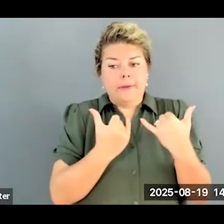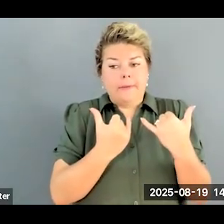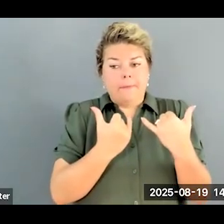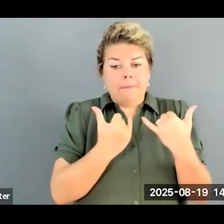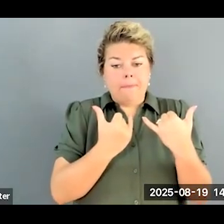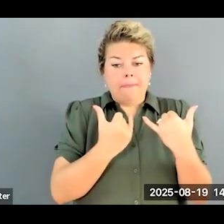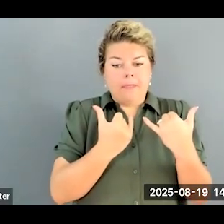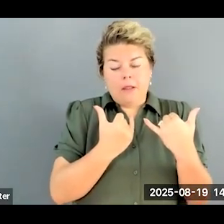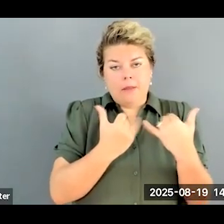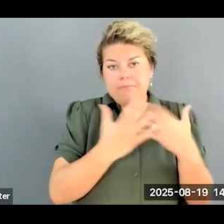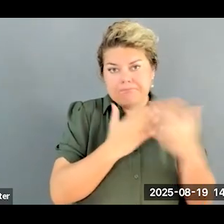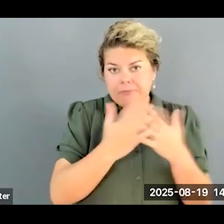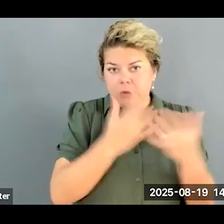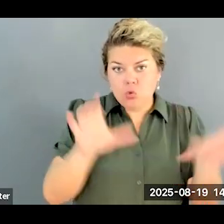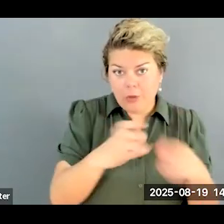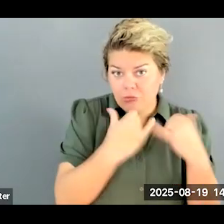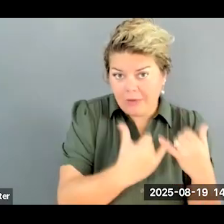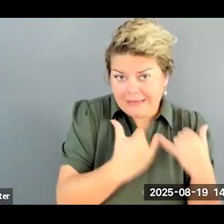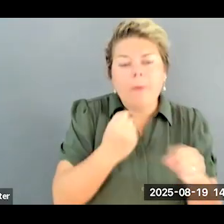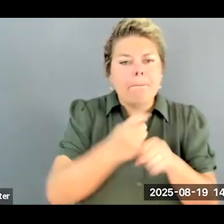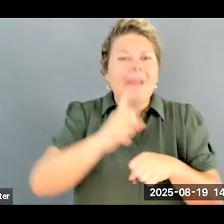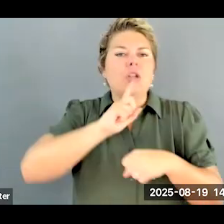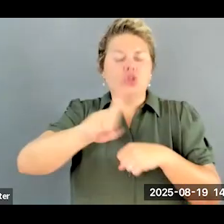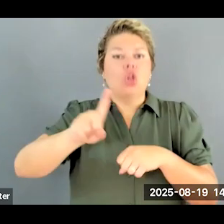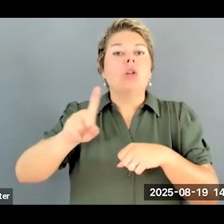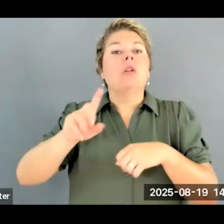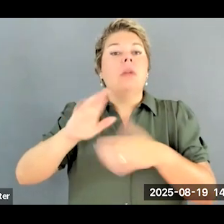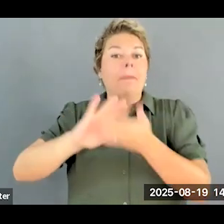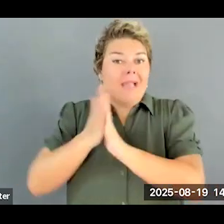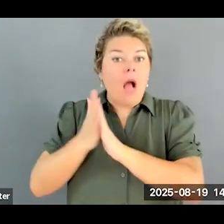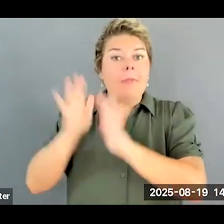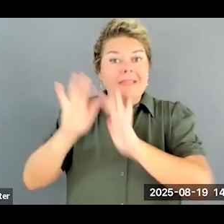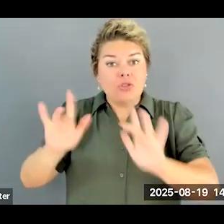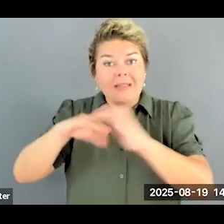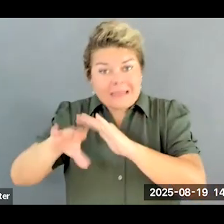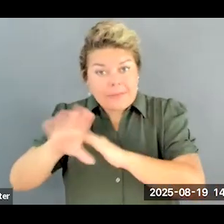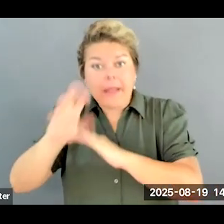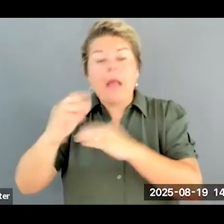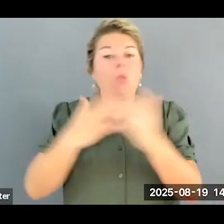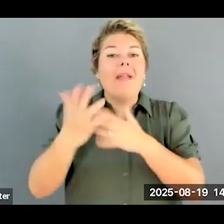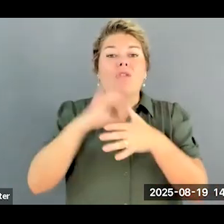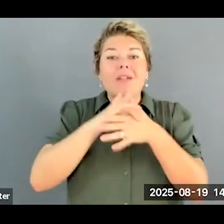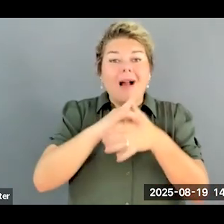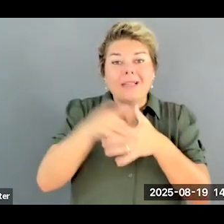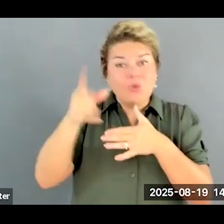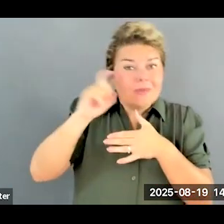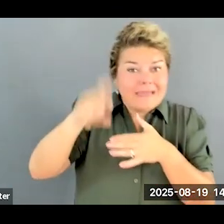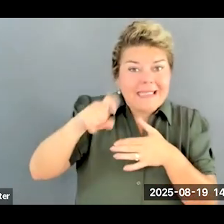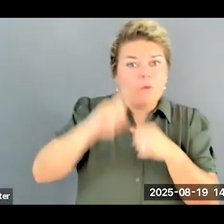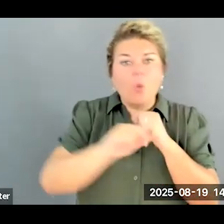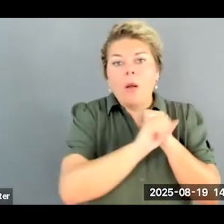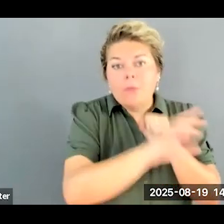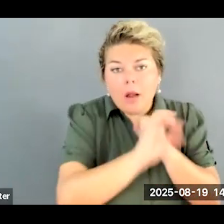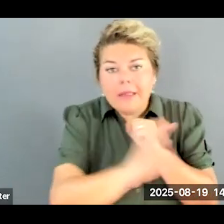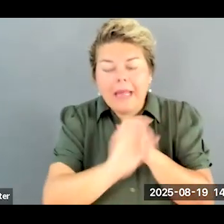make sure that you are making these digitally accessible and you're also including what content you need to be providing to market